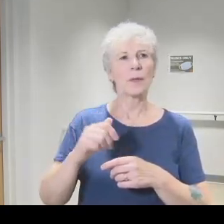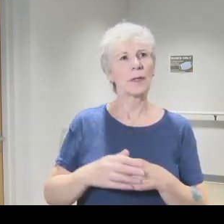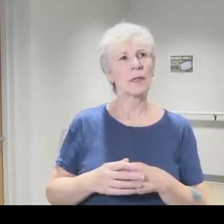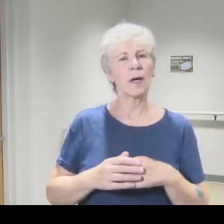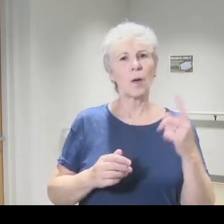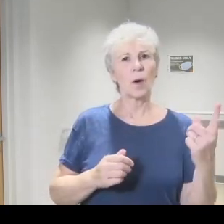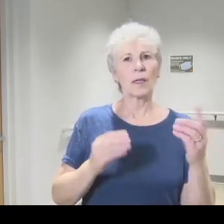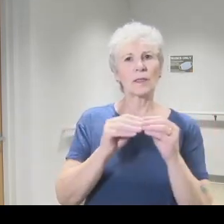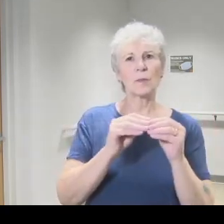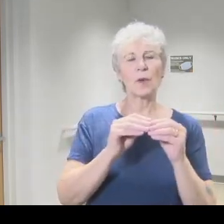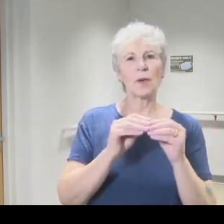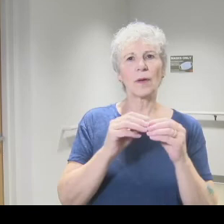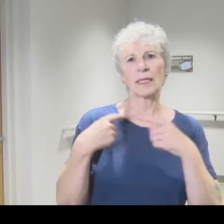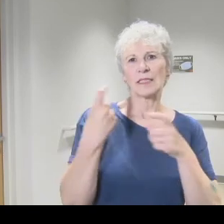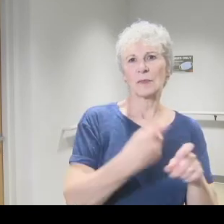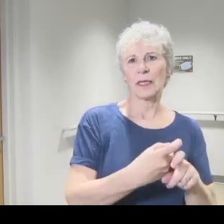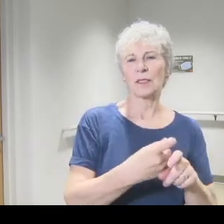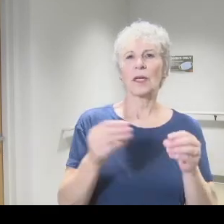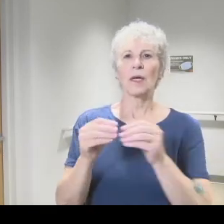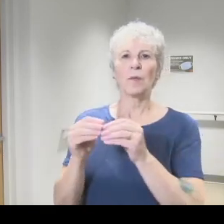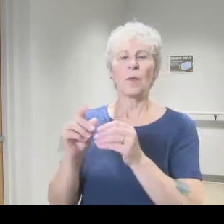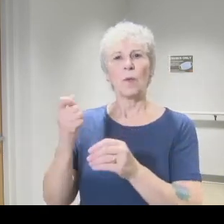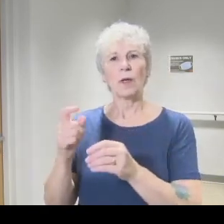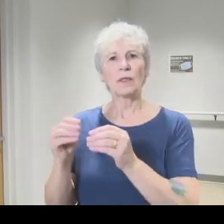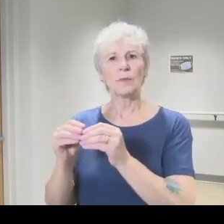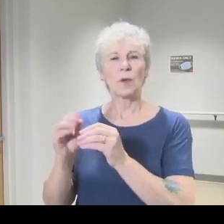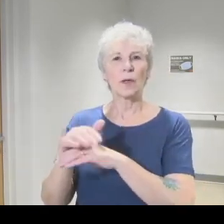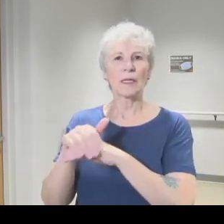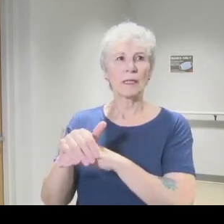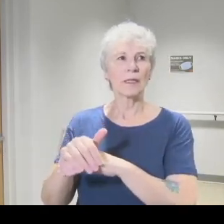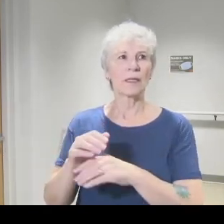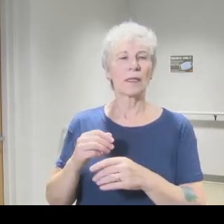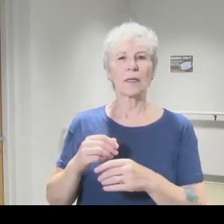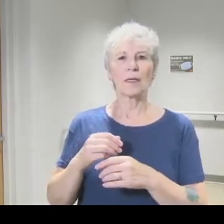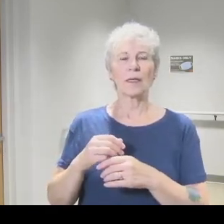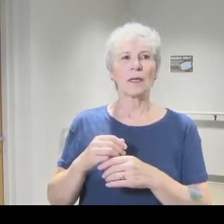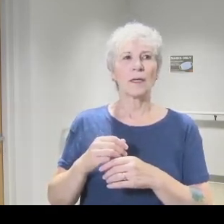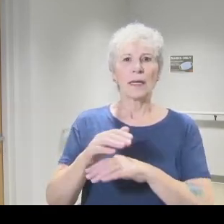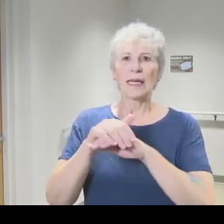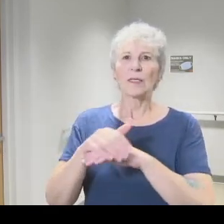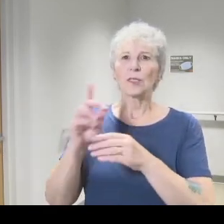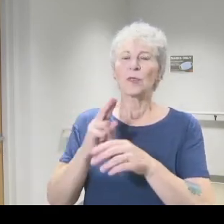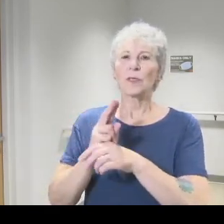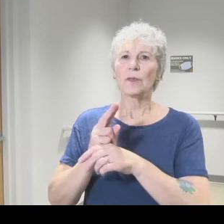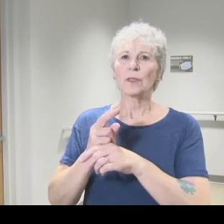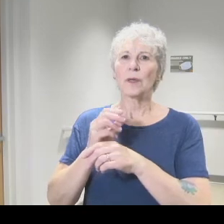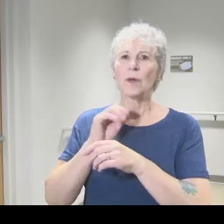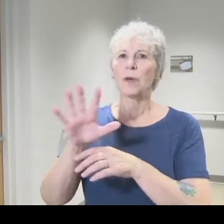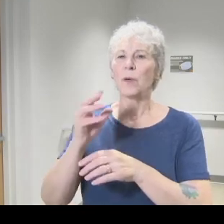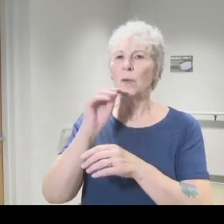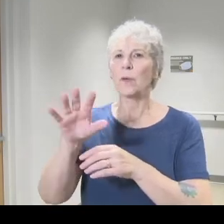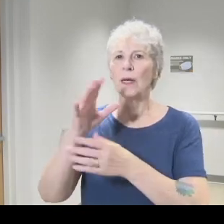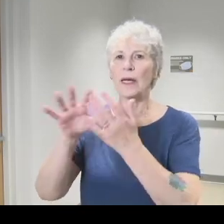One is more Spanishized, one is Englishized. In English, we aspirate. It means there's a puff of air that comes out when we say a lot of